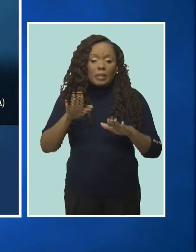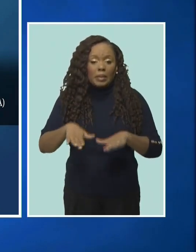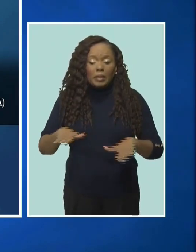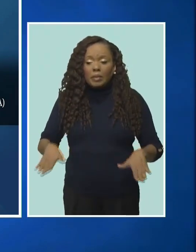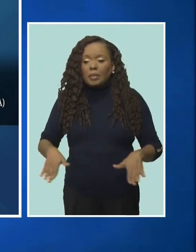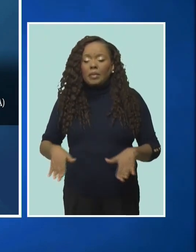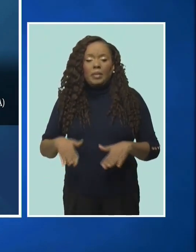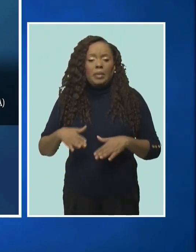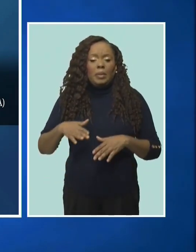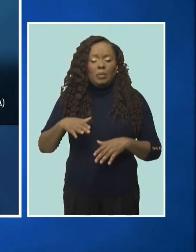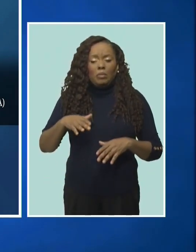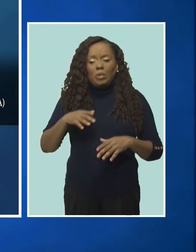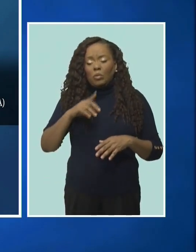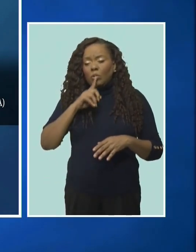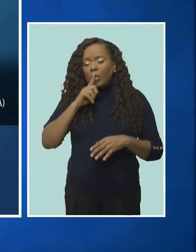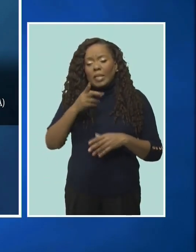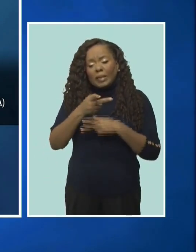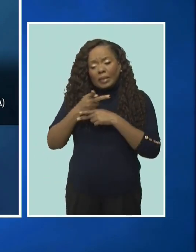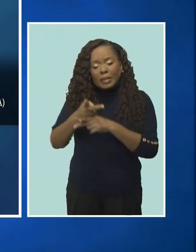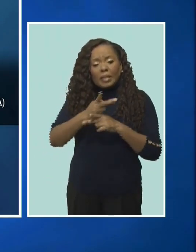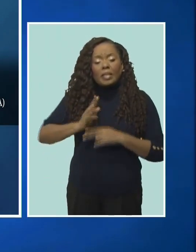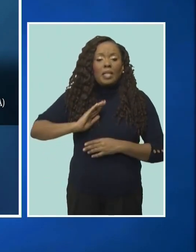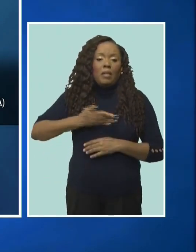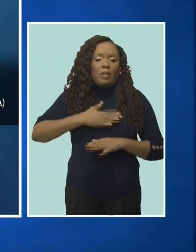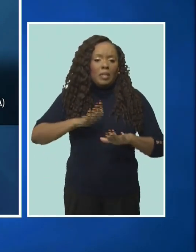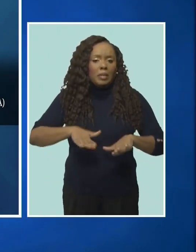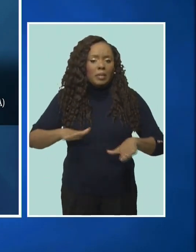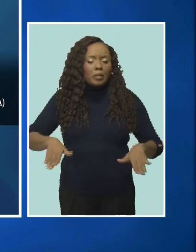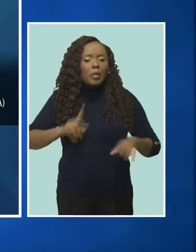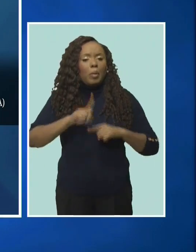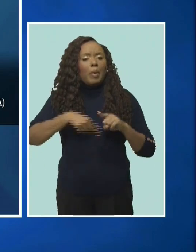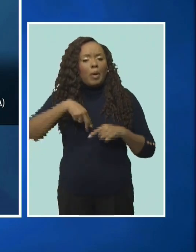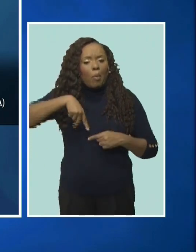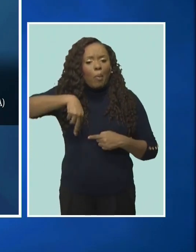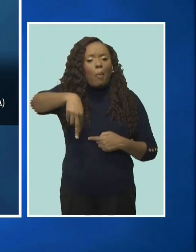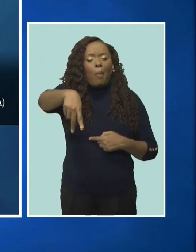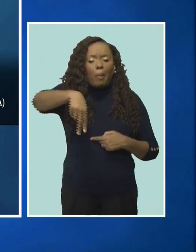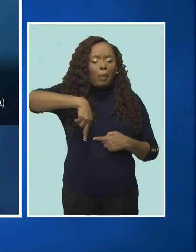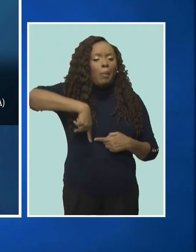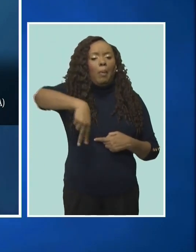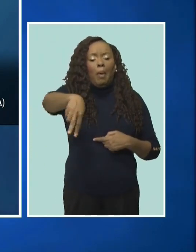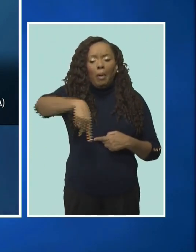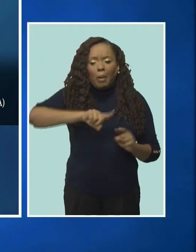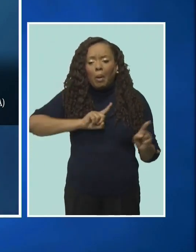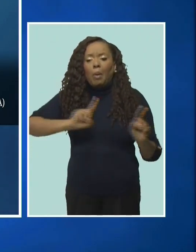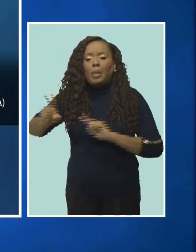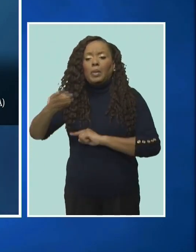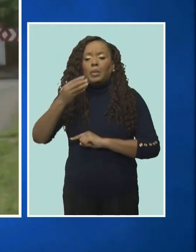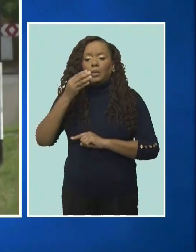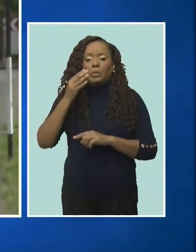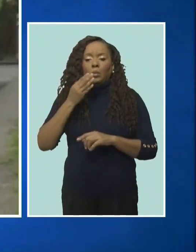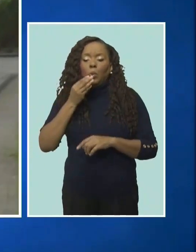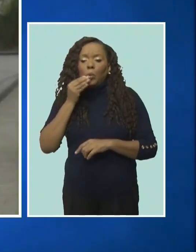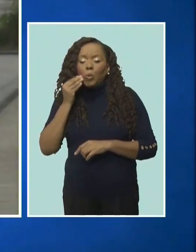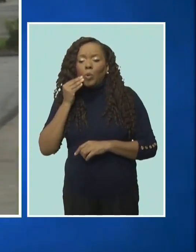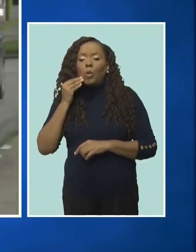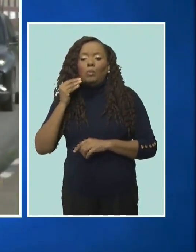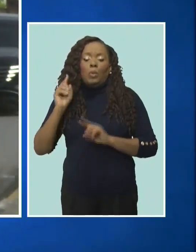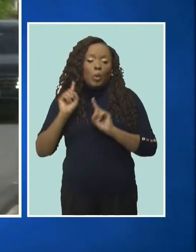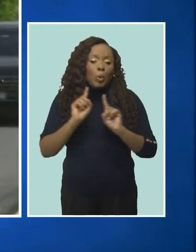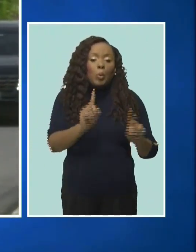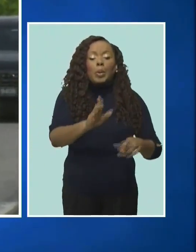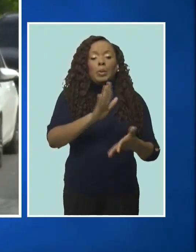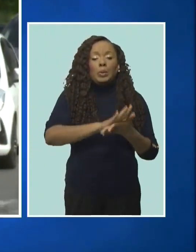looking out for our children as they are moving from home to school and school to home. out on the road. And the Barbados Road